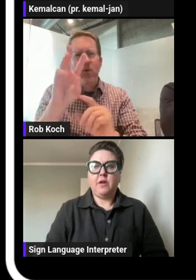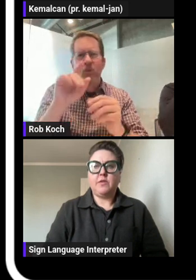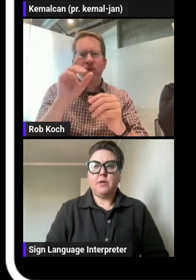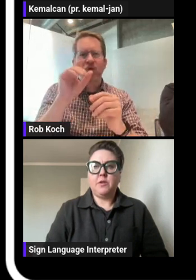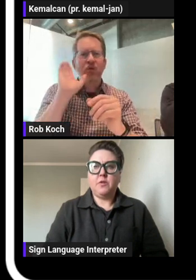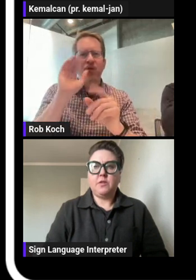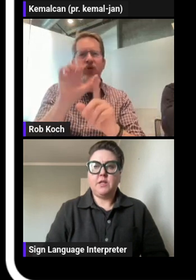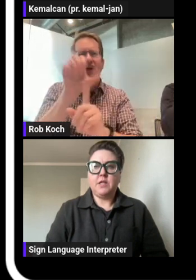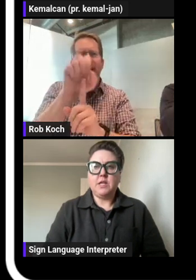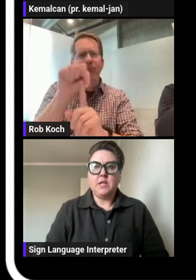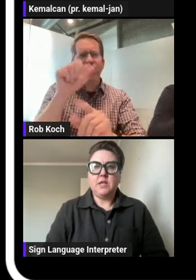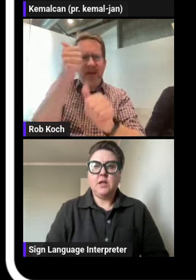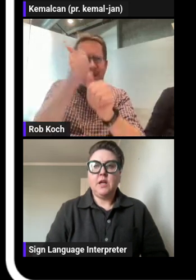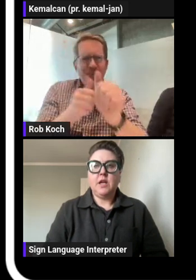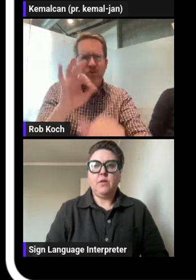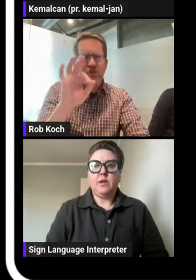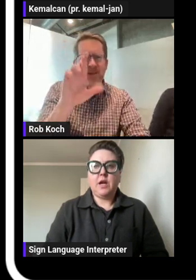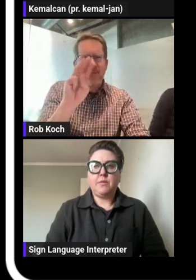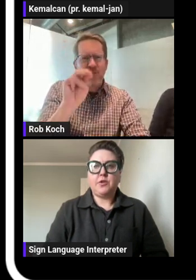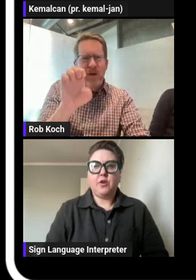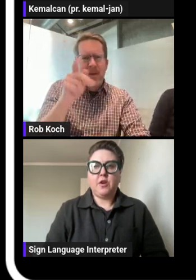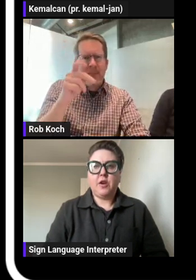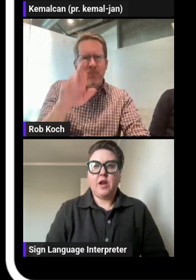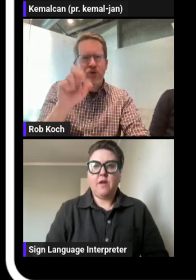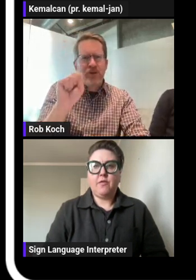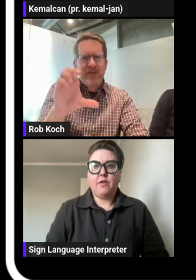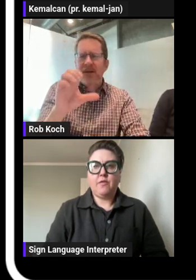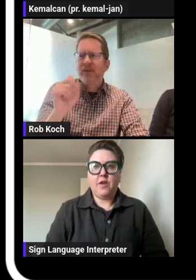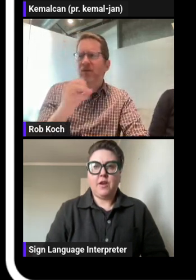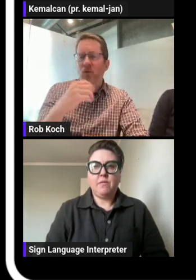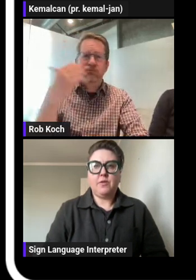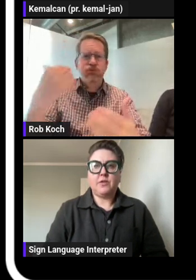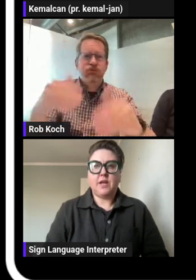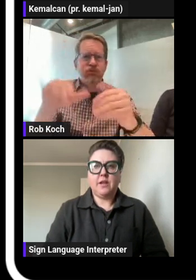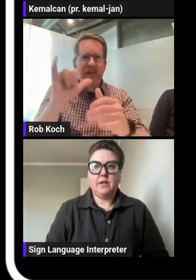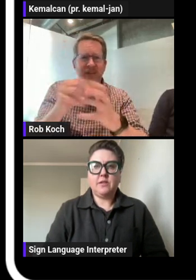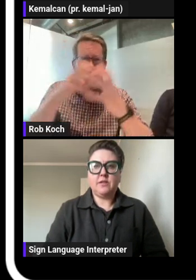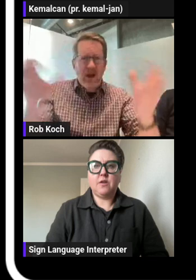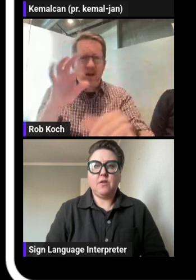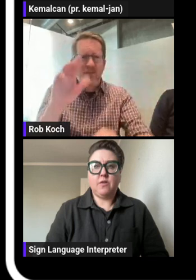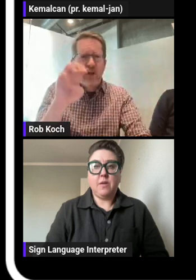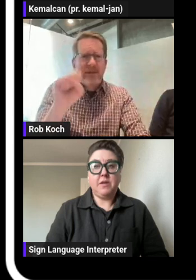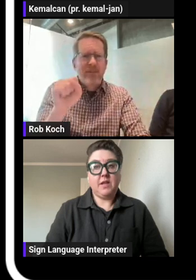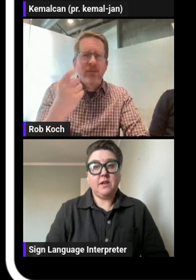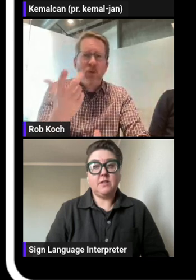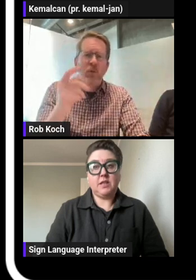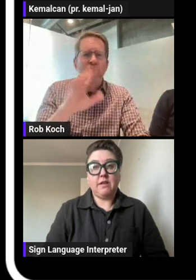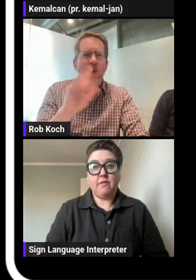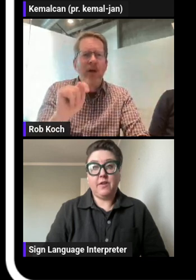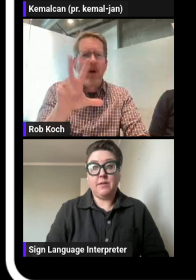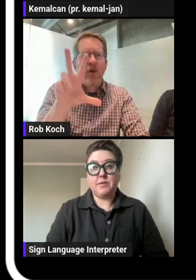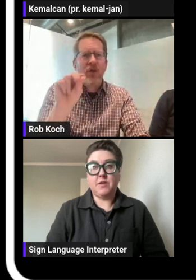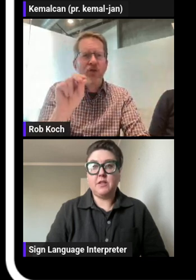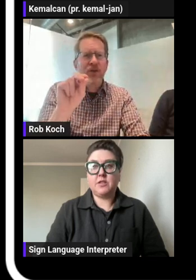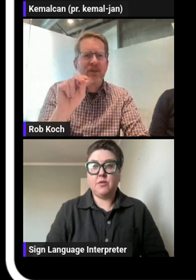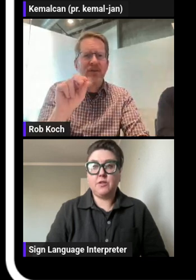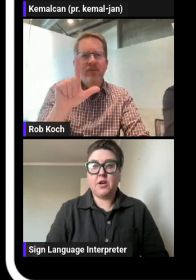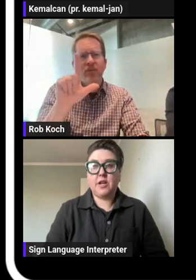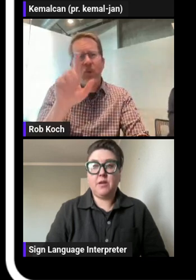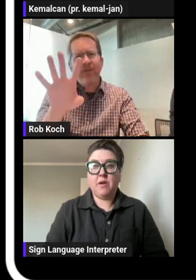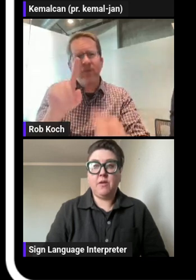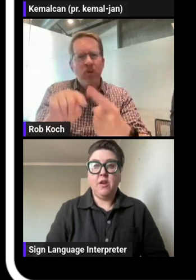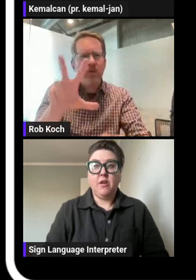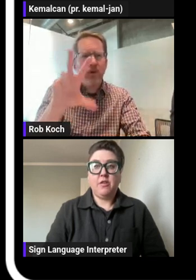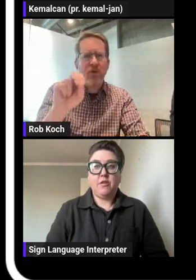finger spelling of W to E. It would capture every frame per second. So, I mean, that is a lot of frames, right? So